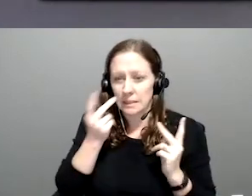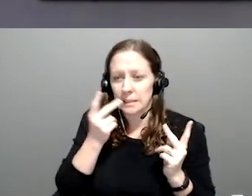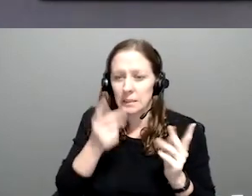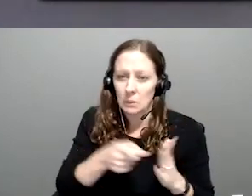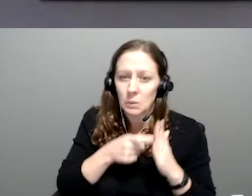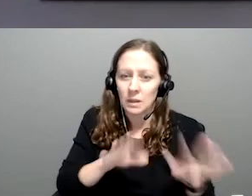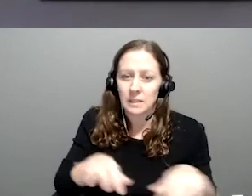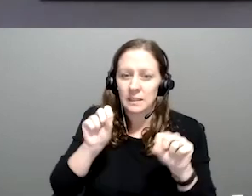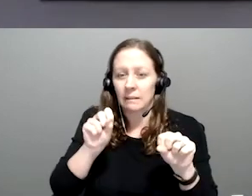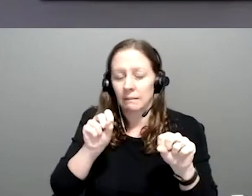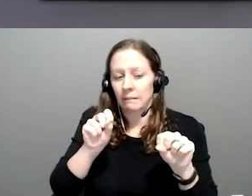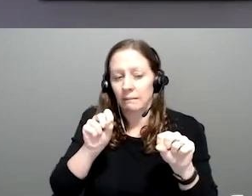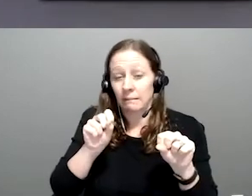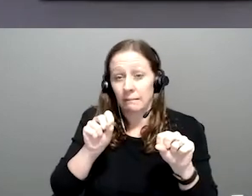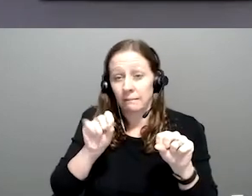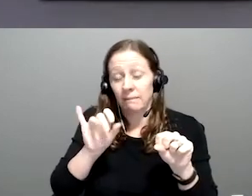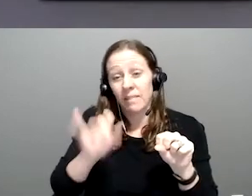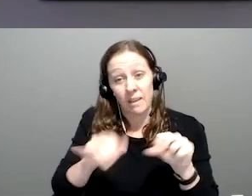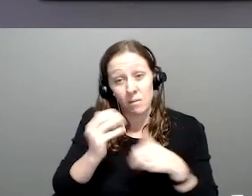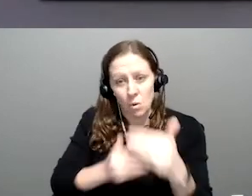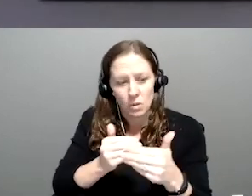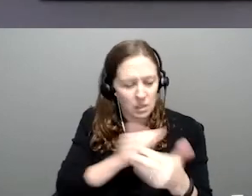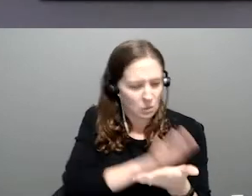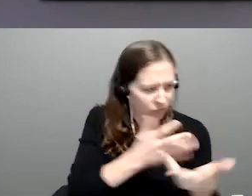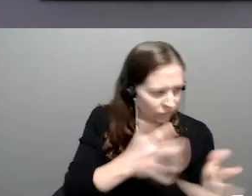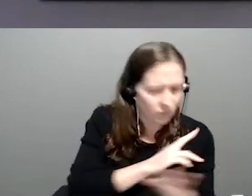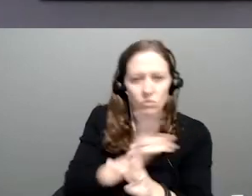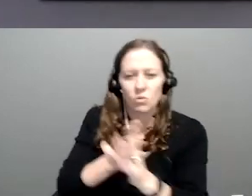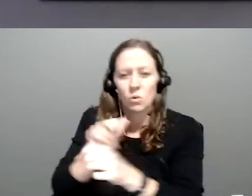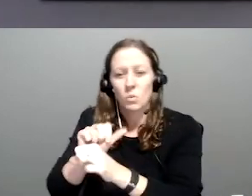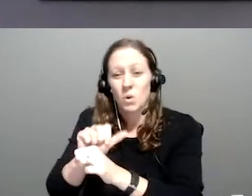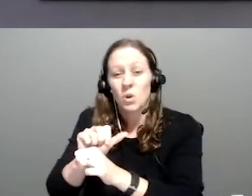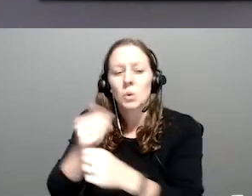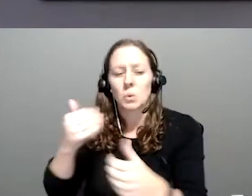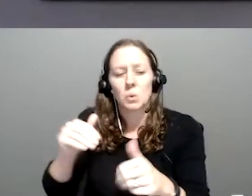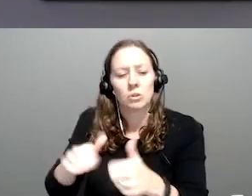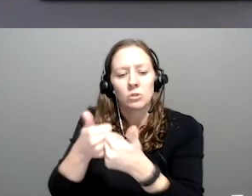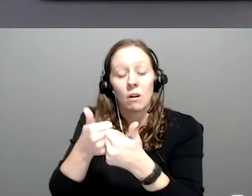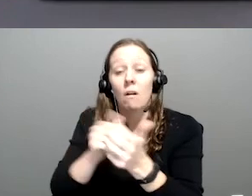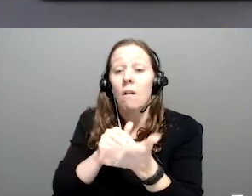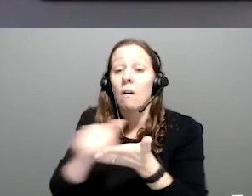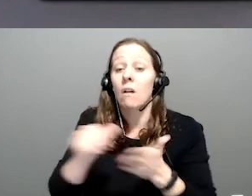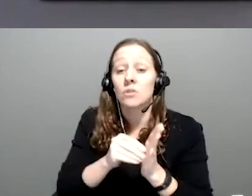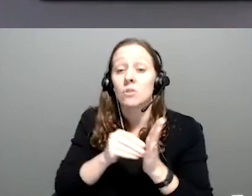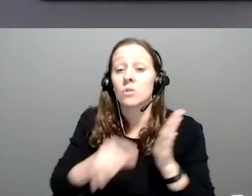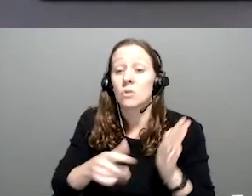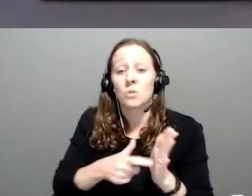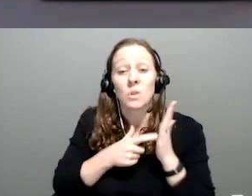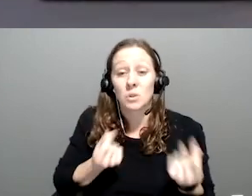it's not easy. So students with disabilities, again, are often faced with having to disclose their disability right off the